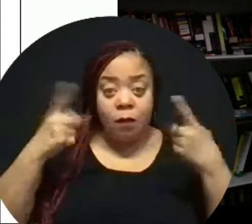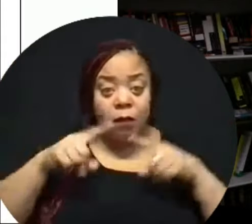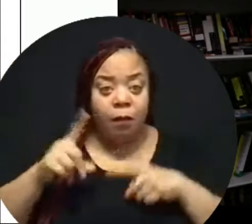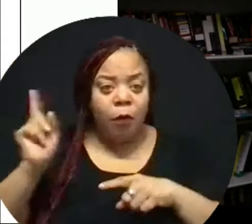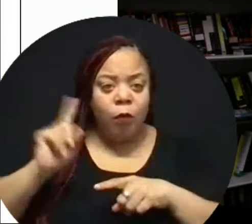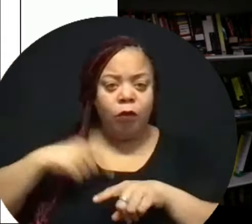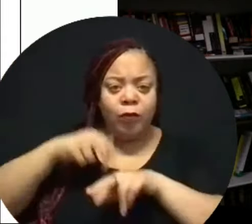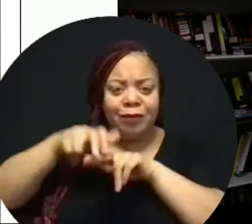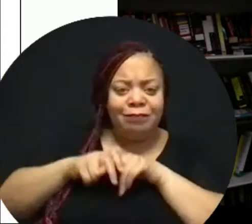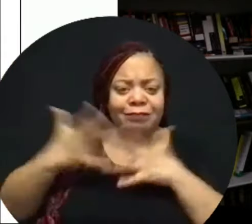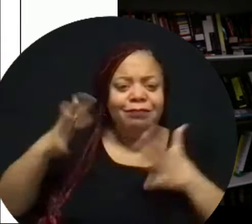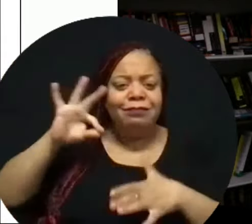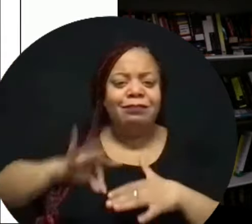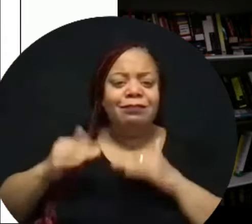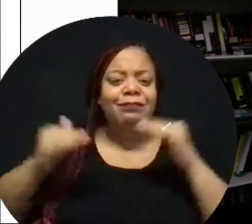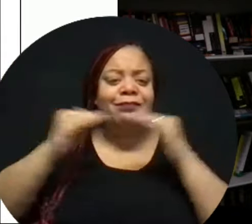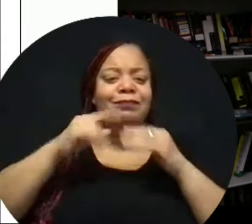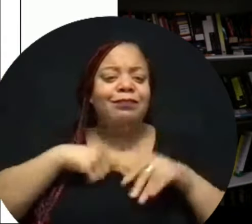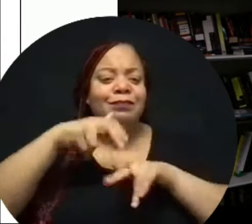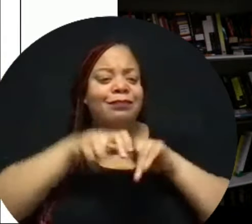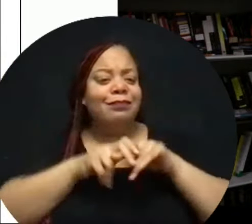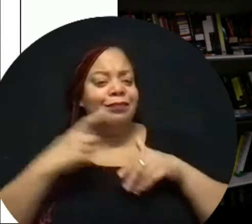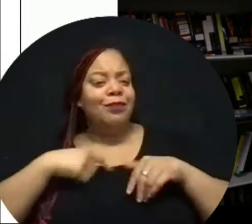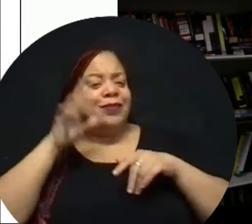to be real, and they have to be,